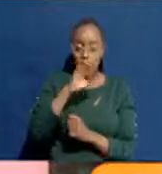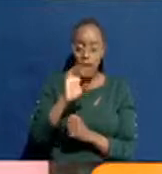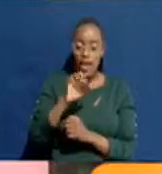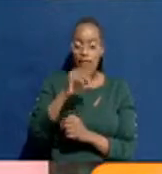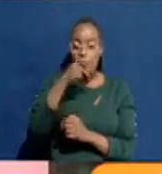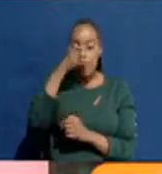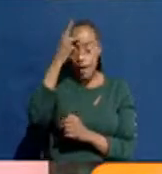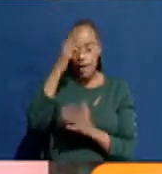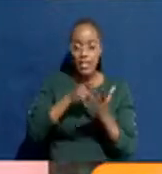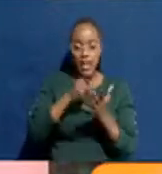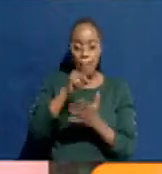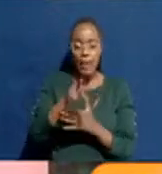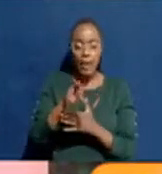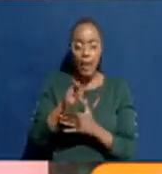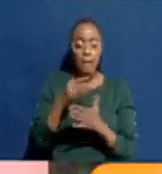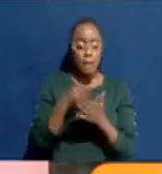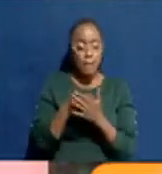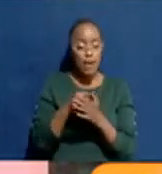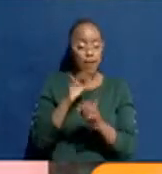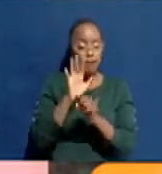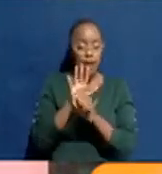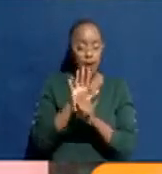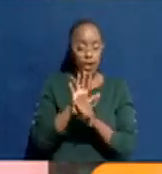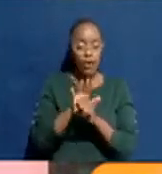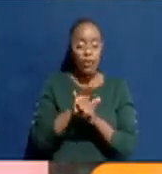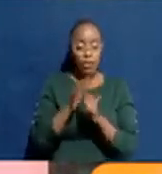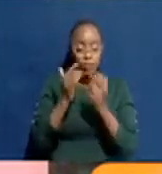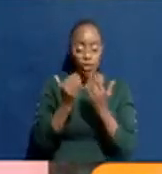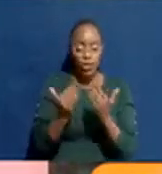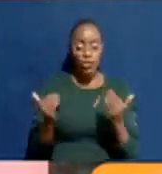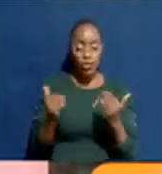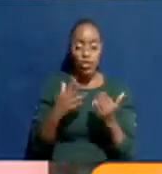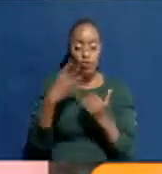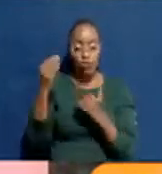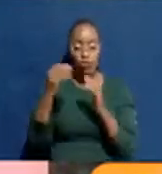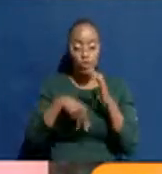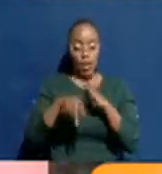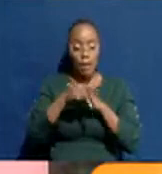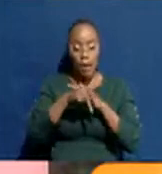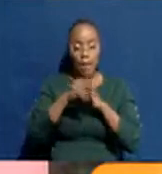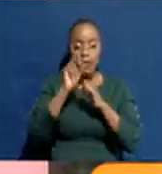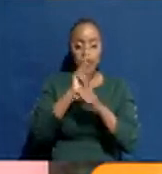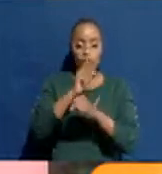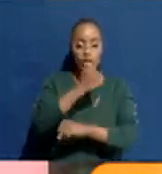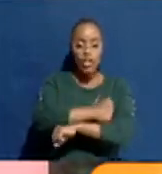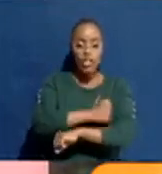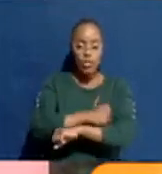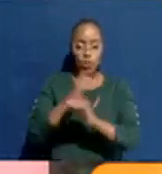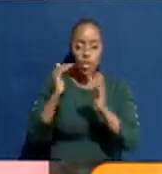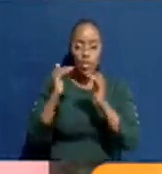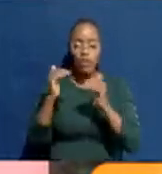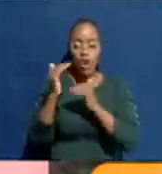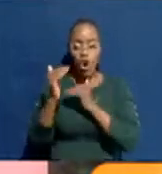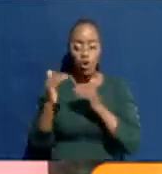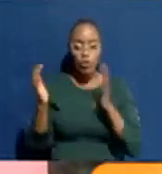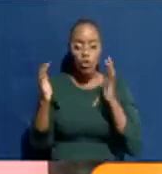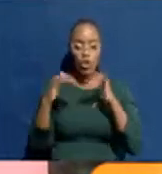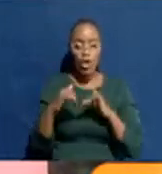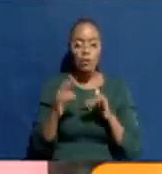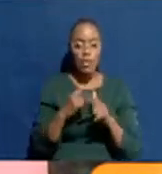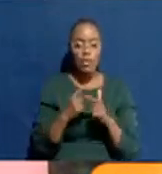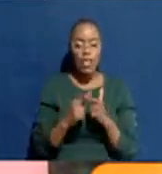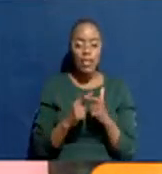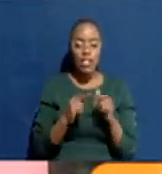paying, you know, quite a lot of money to get their kids educated at primary level. Secondary school level, it's almost collapsed. And